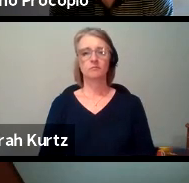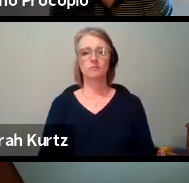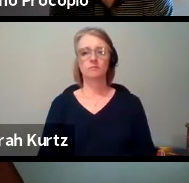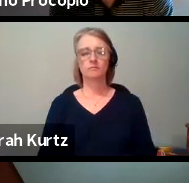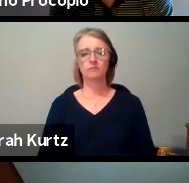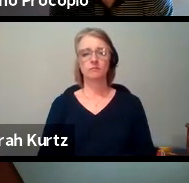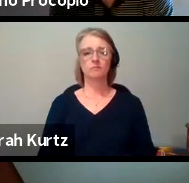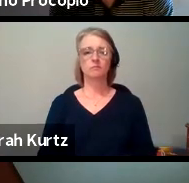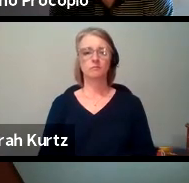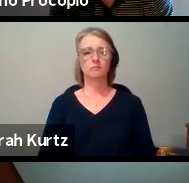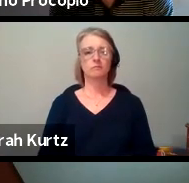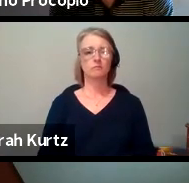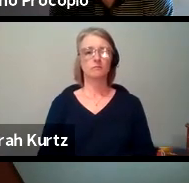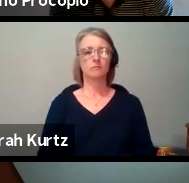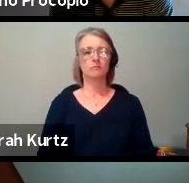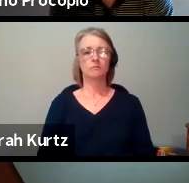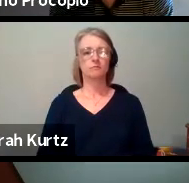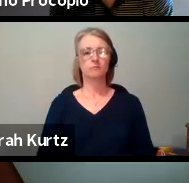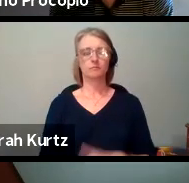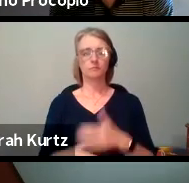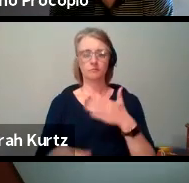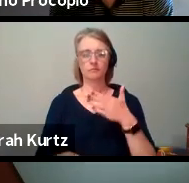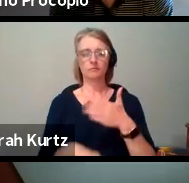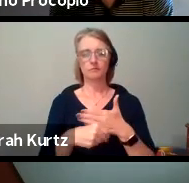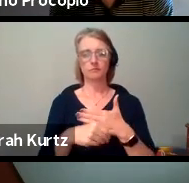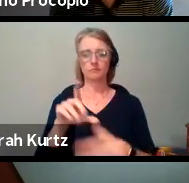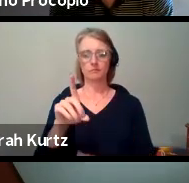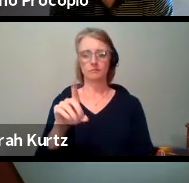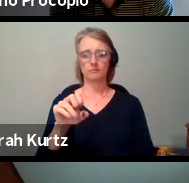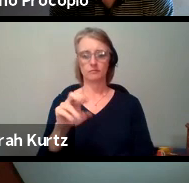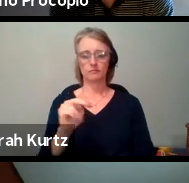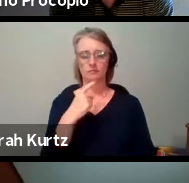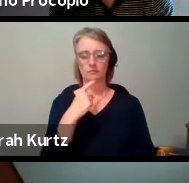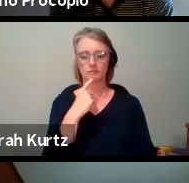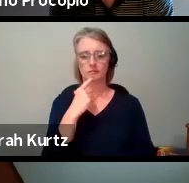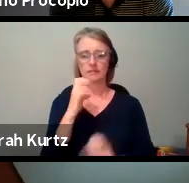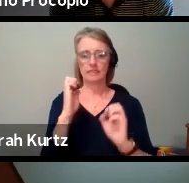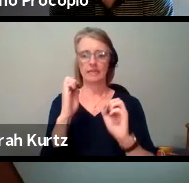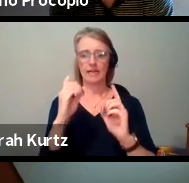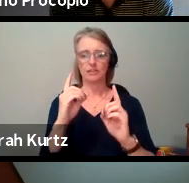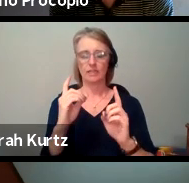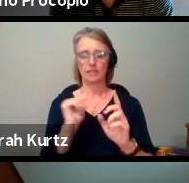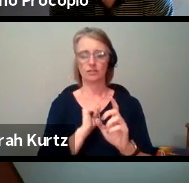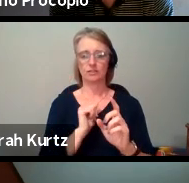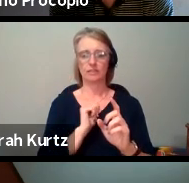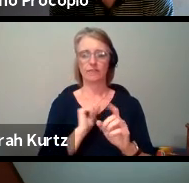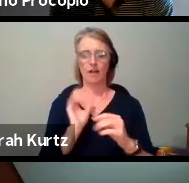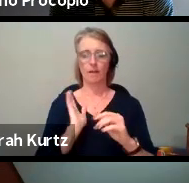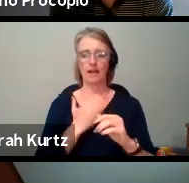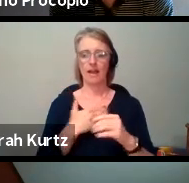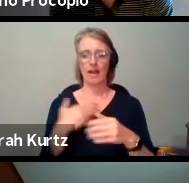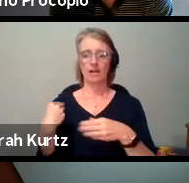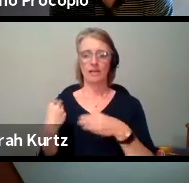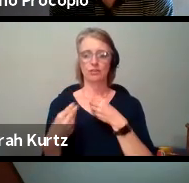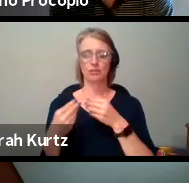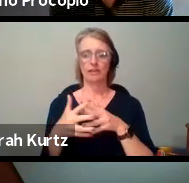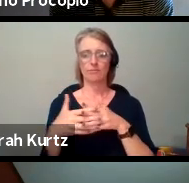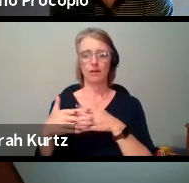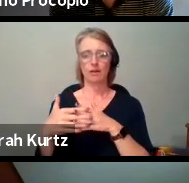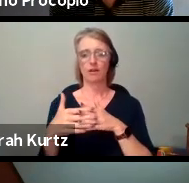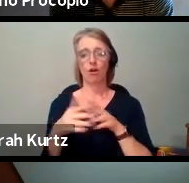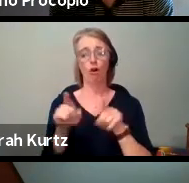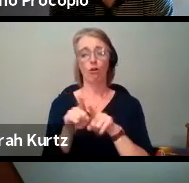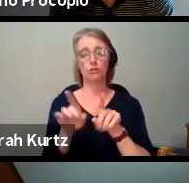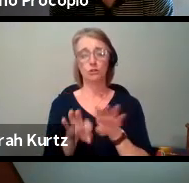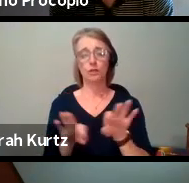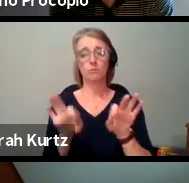to add on to what Darren said at first. You were saying to educate yourself about our history since we've been in America. I think it's